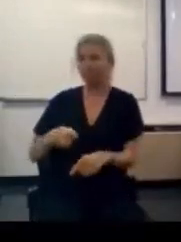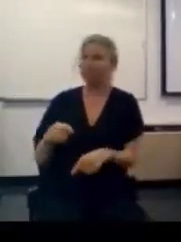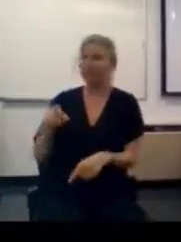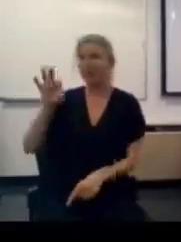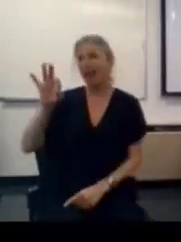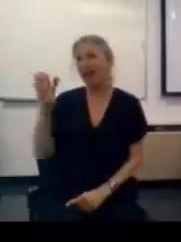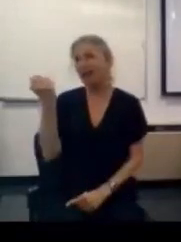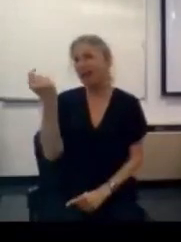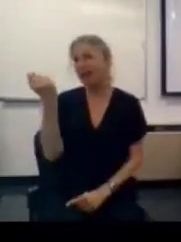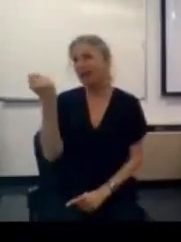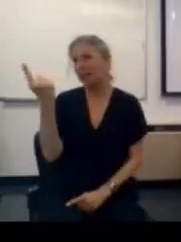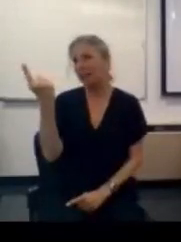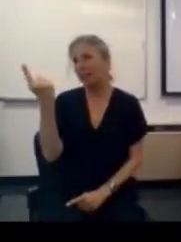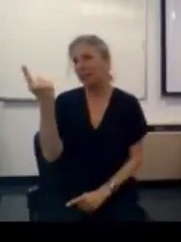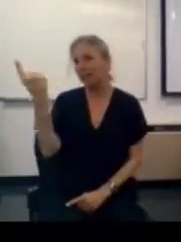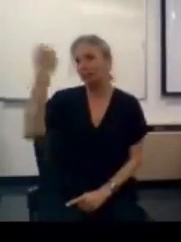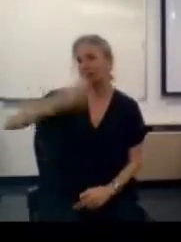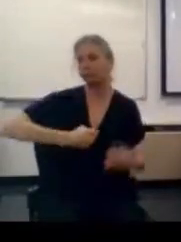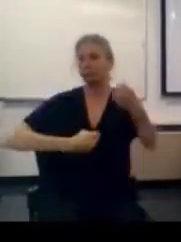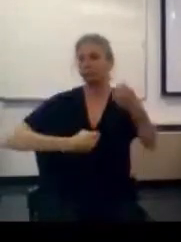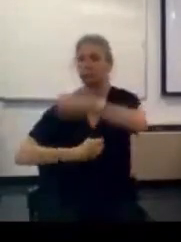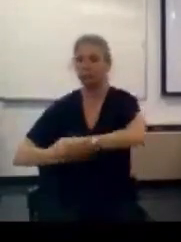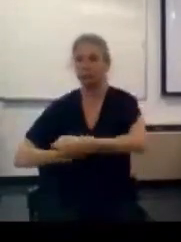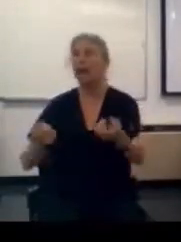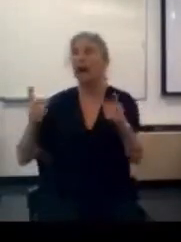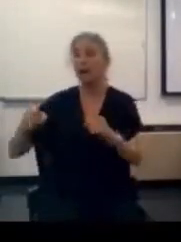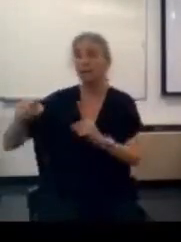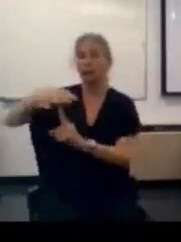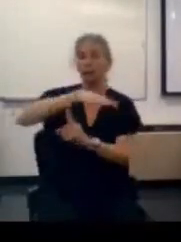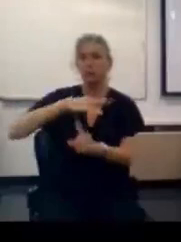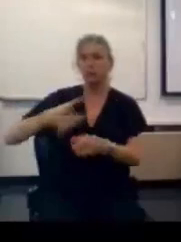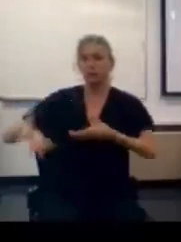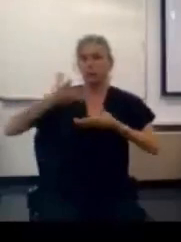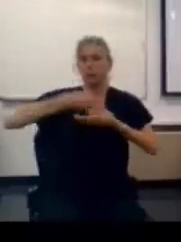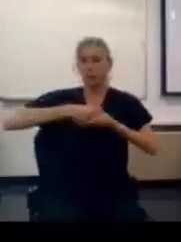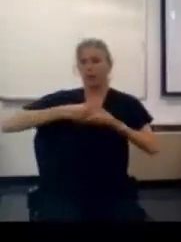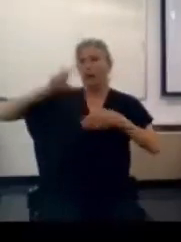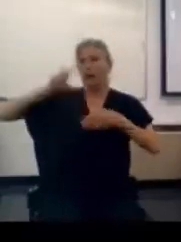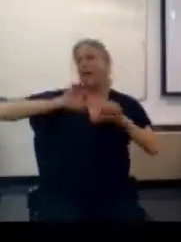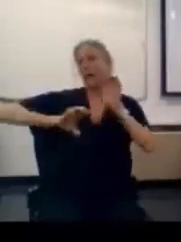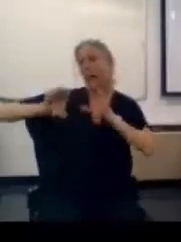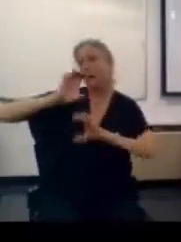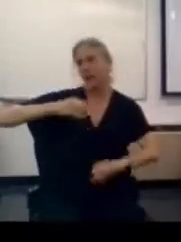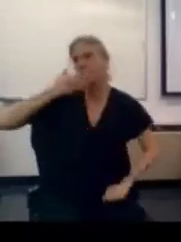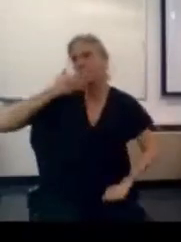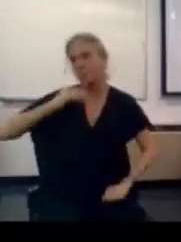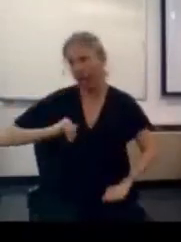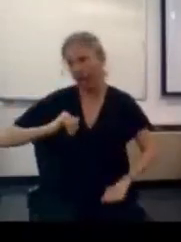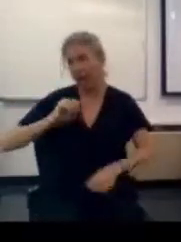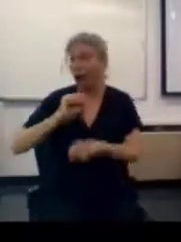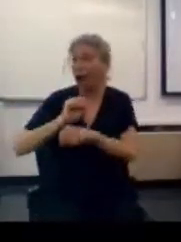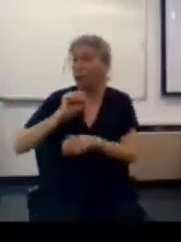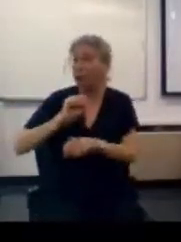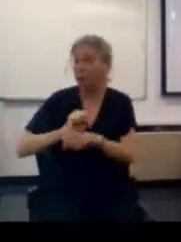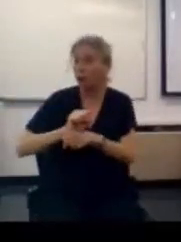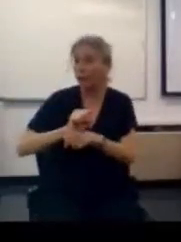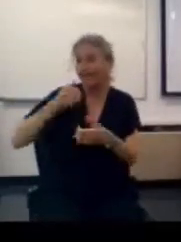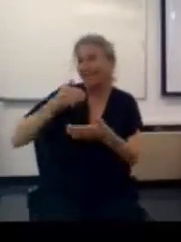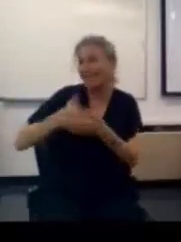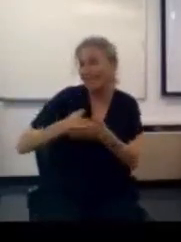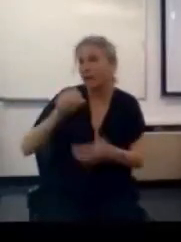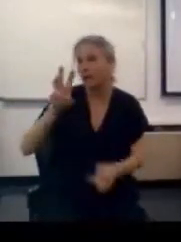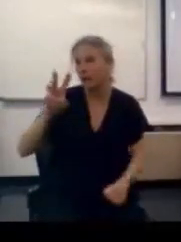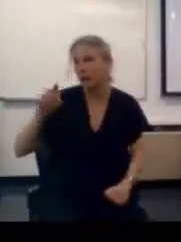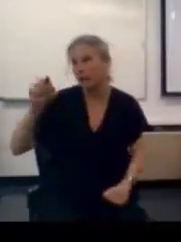immediate aftermath of the World Trade Center terrorism attack exposed me to dangerous environmental toxins. I was working with the New York State